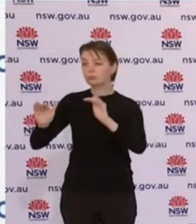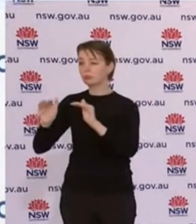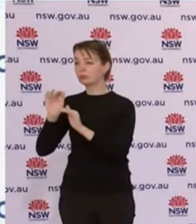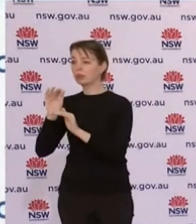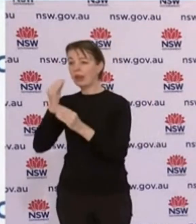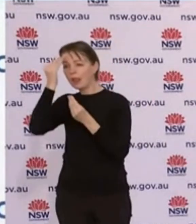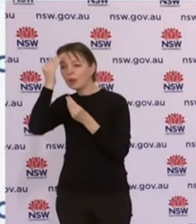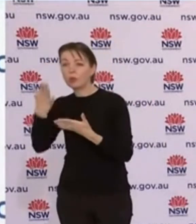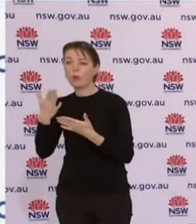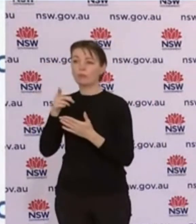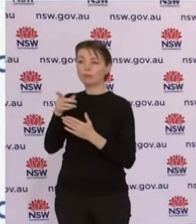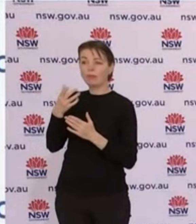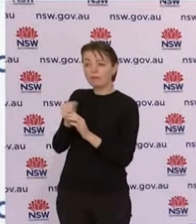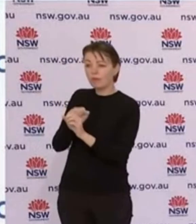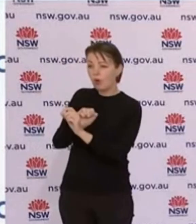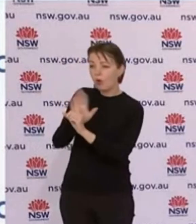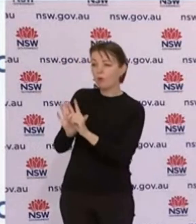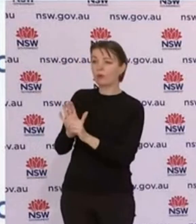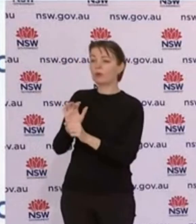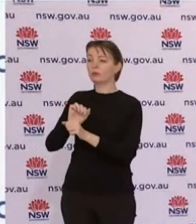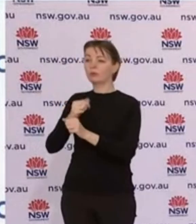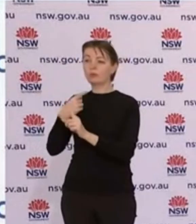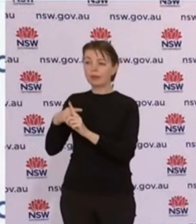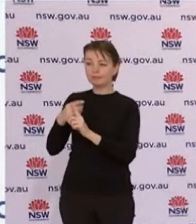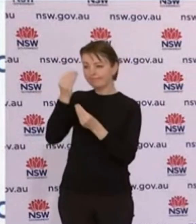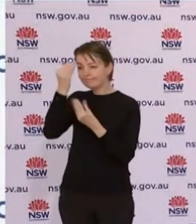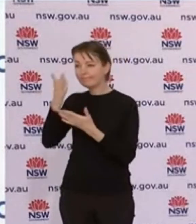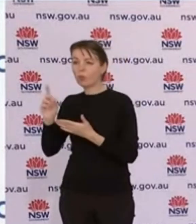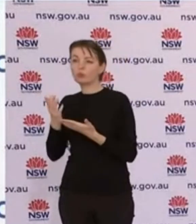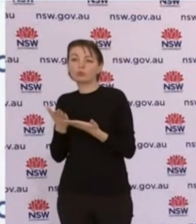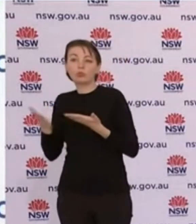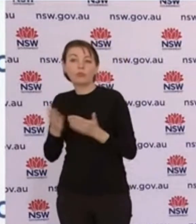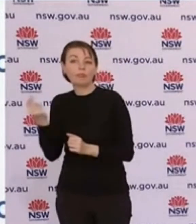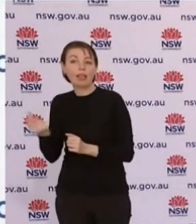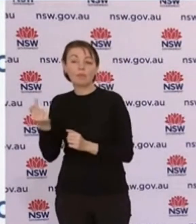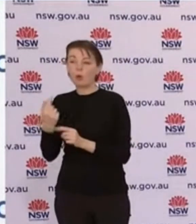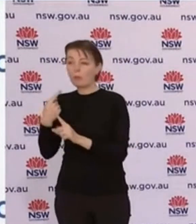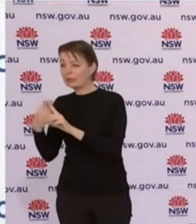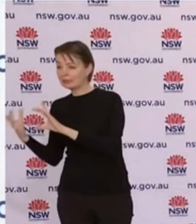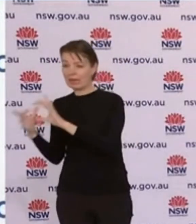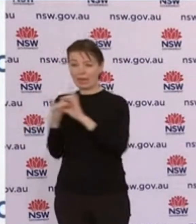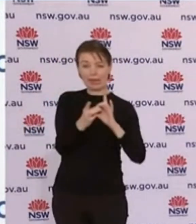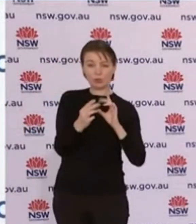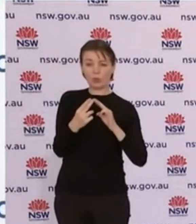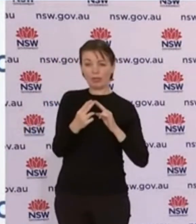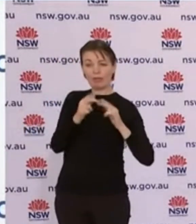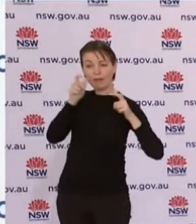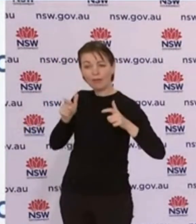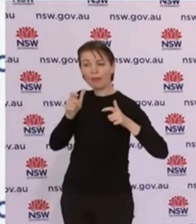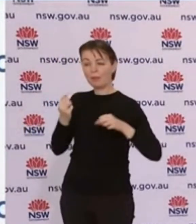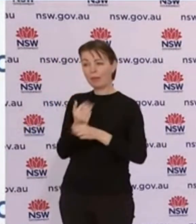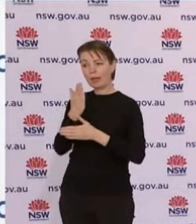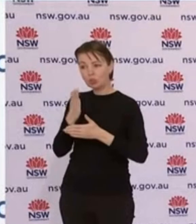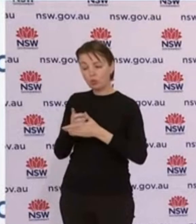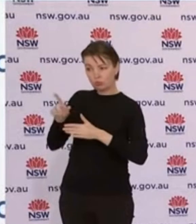know that they're positive, let them know what services are available to them, link them in with clinical care and make sure that